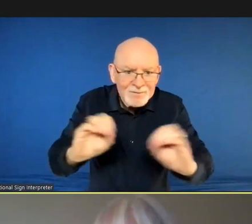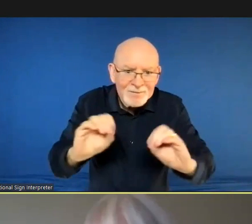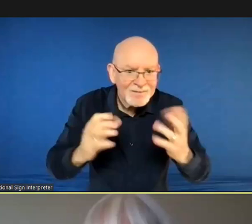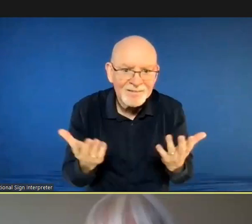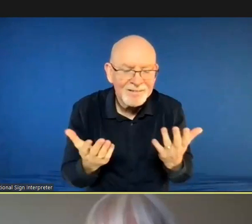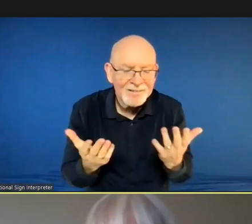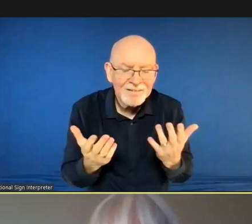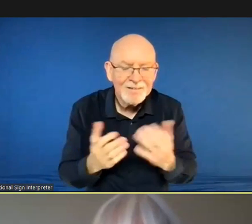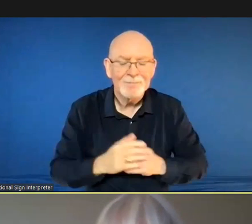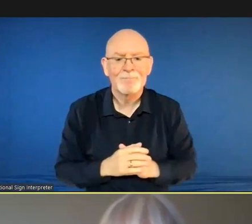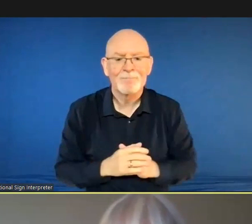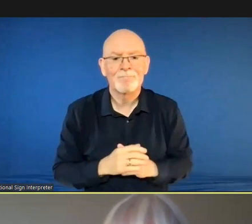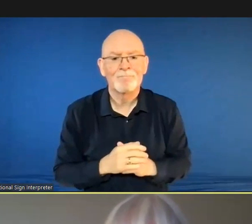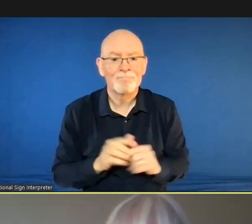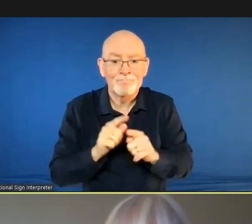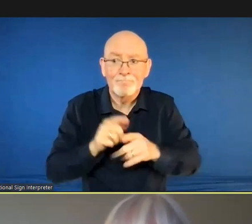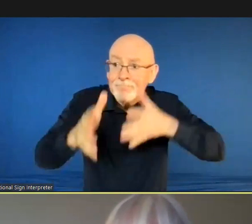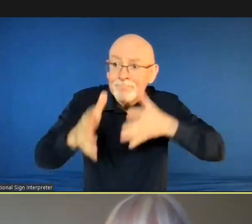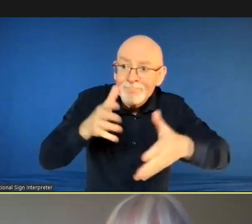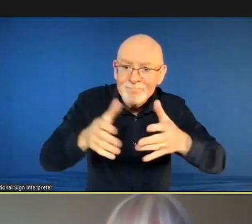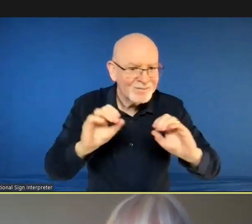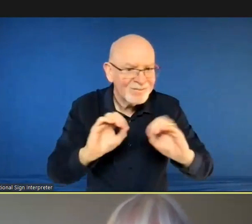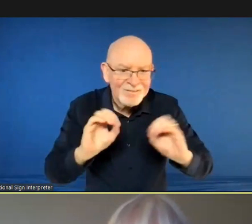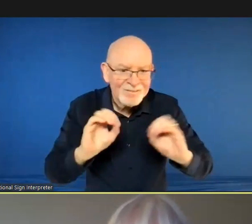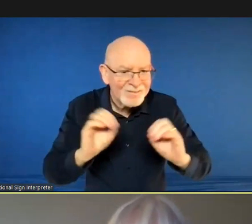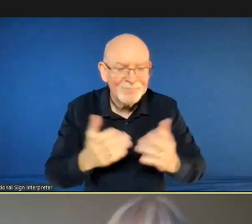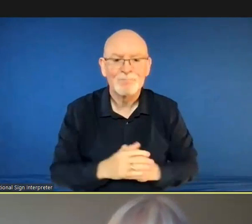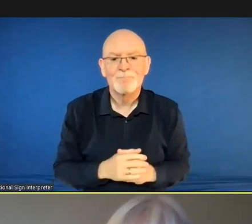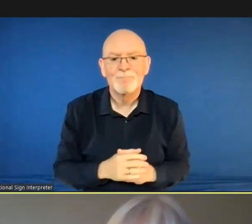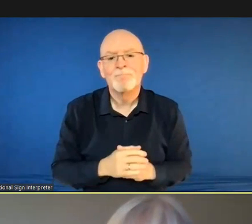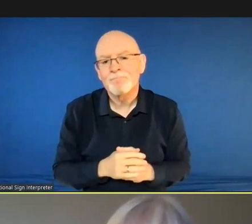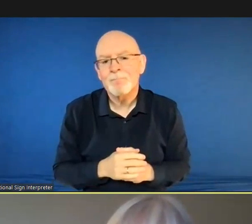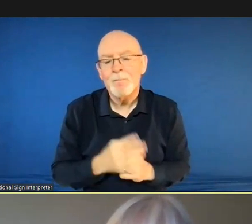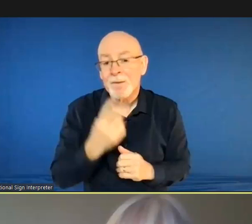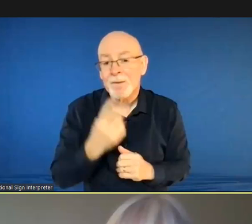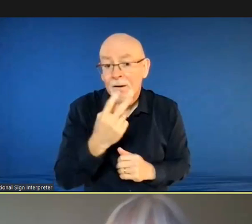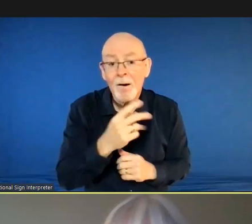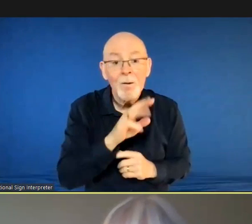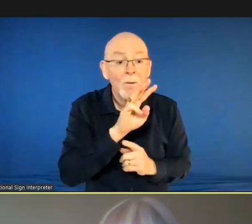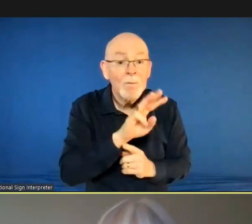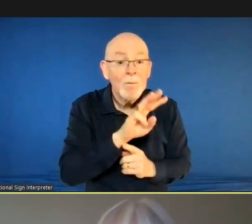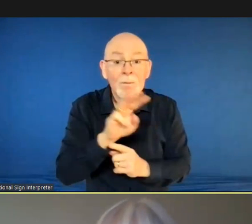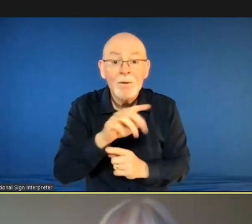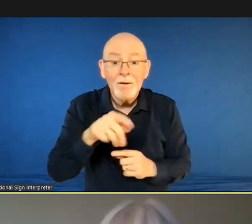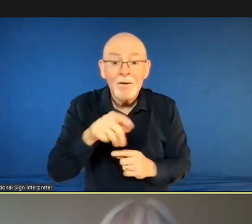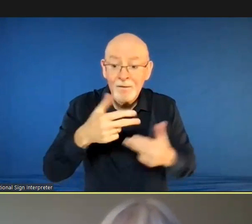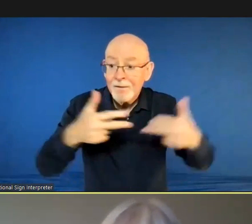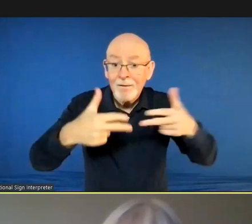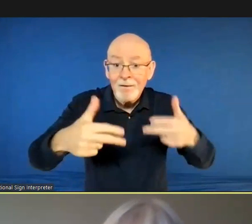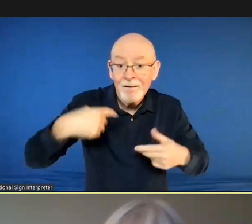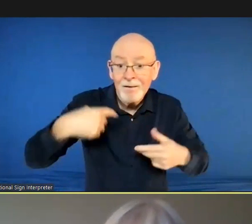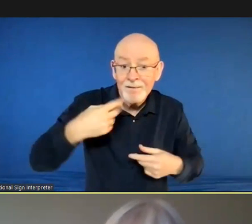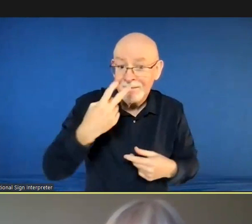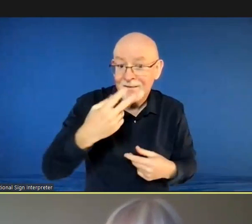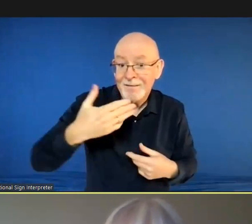as one of the webinars we will be holding next year will be to look at in more detail at issues around